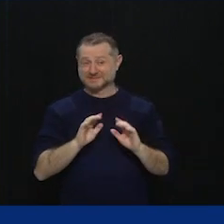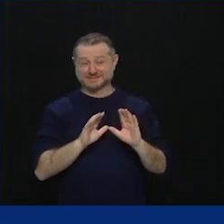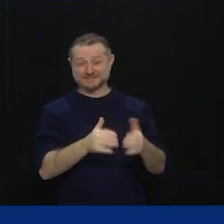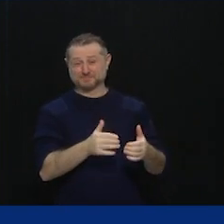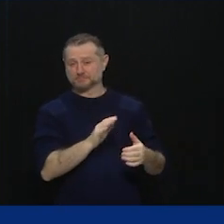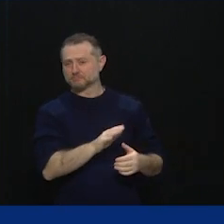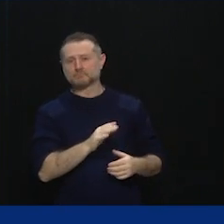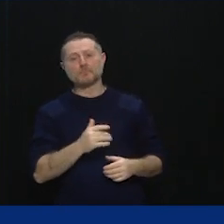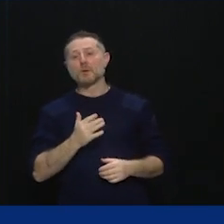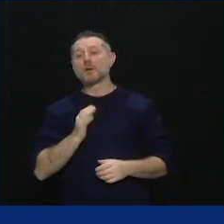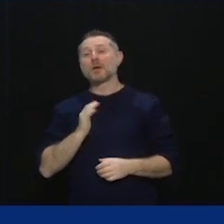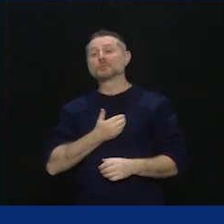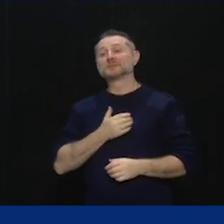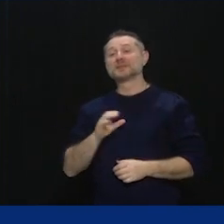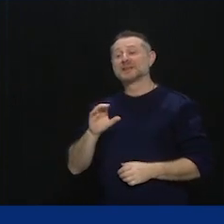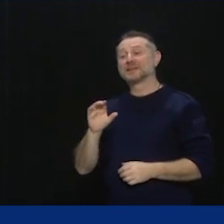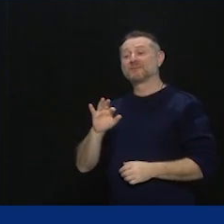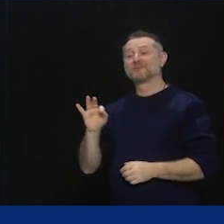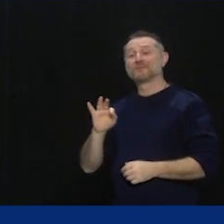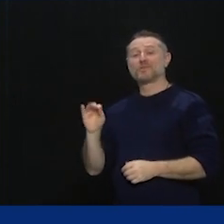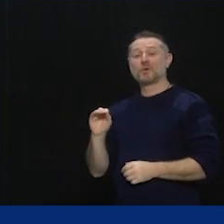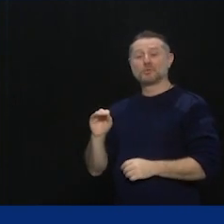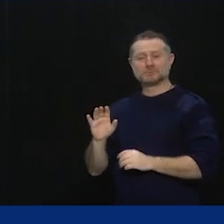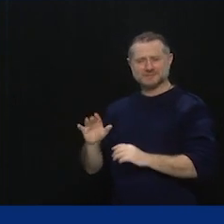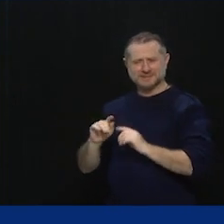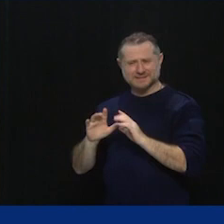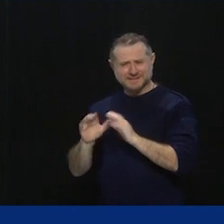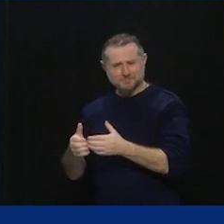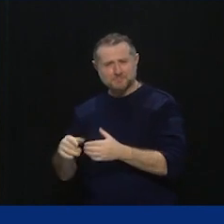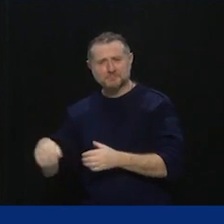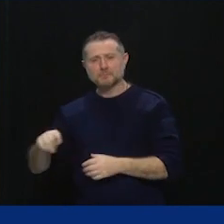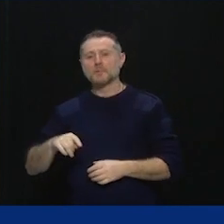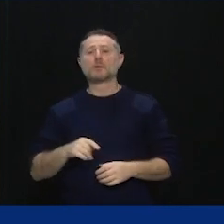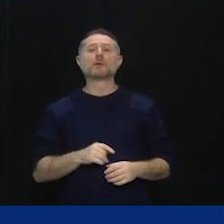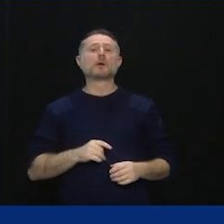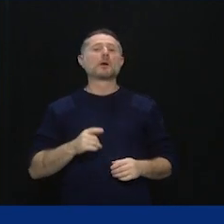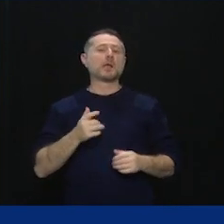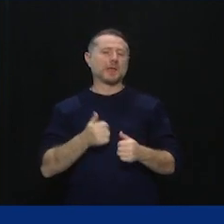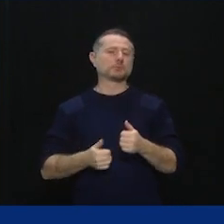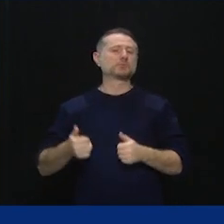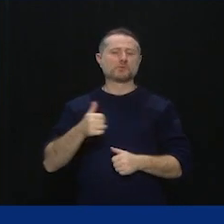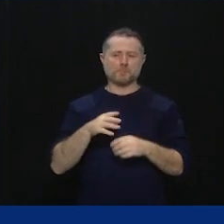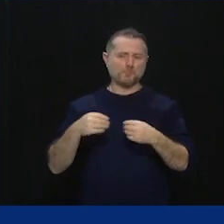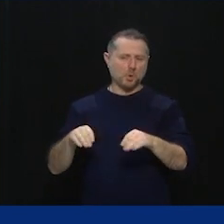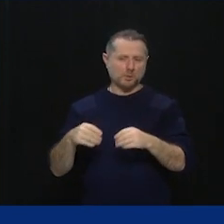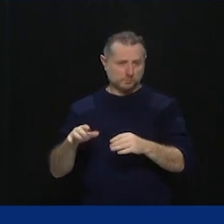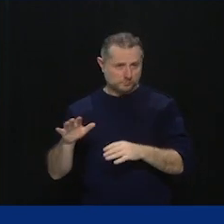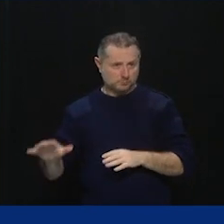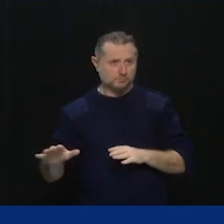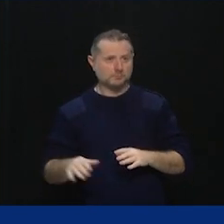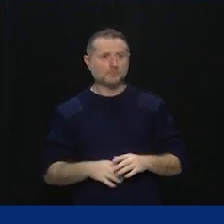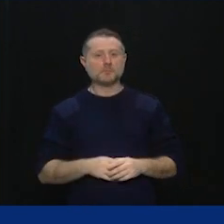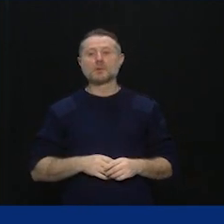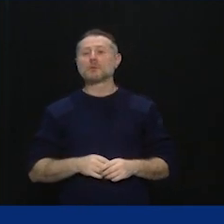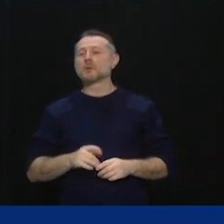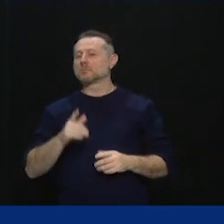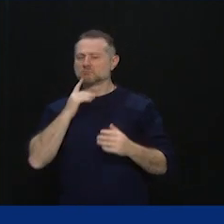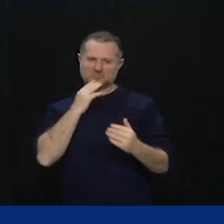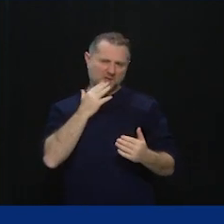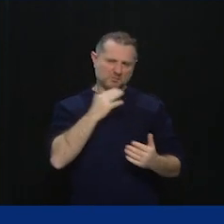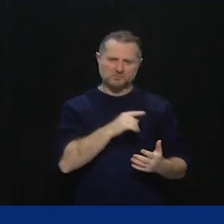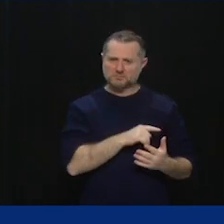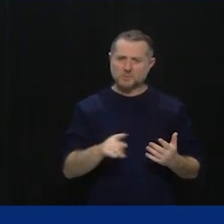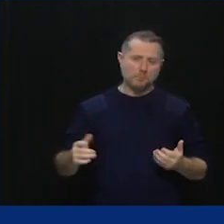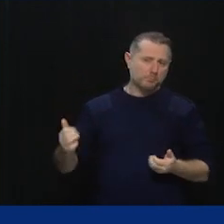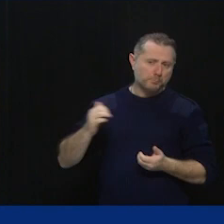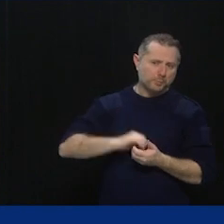her team, and Chris Kelly, head of our marketing. I want to thank our partners and our lenders, ING Capital,